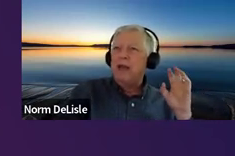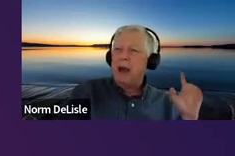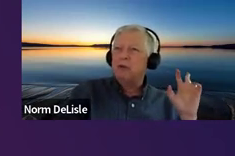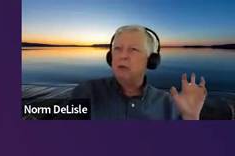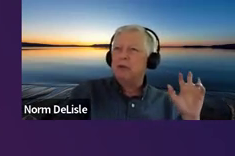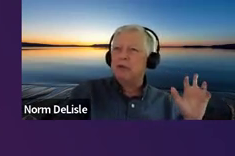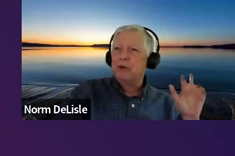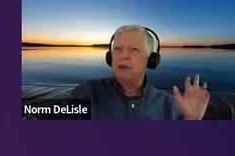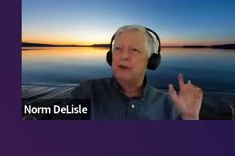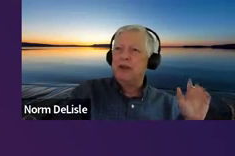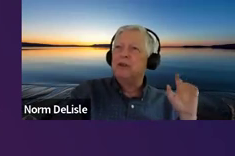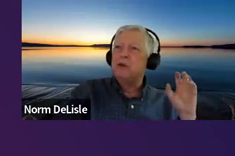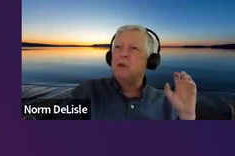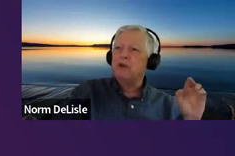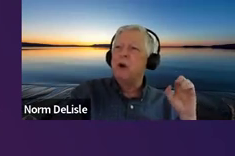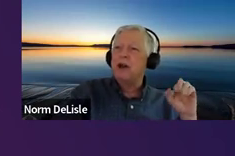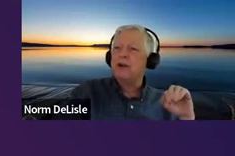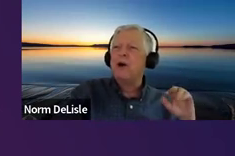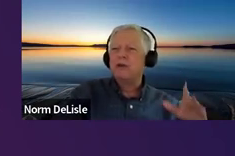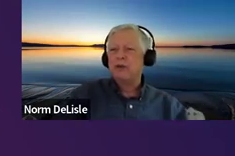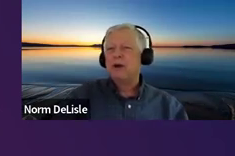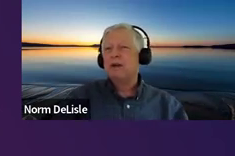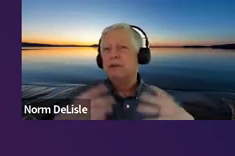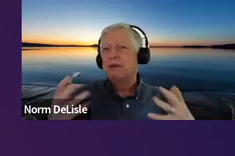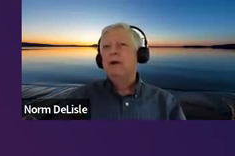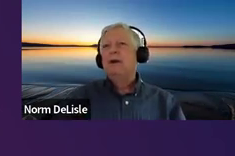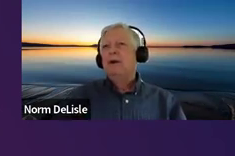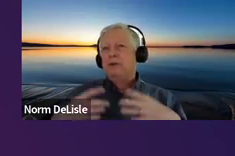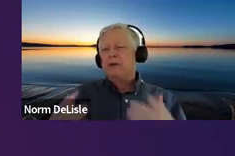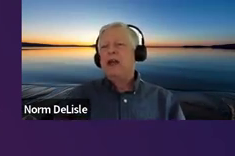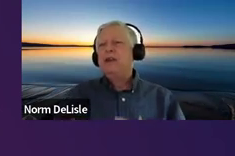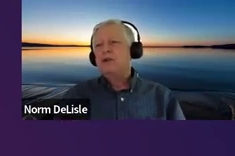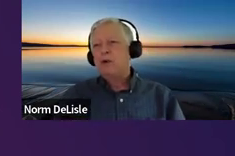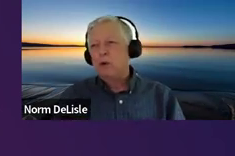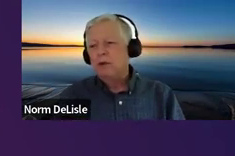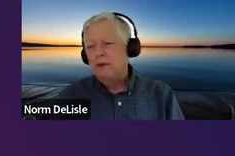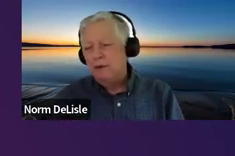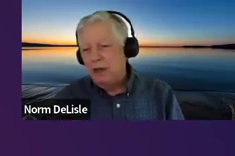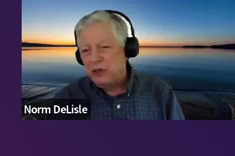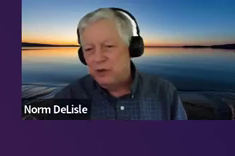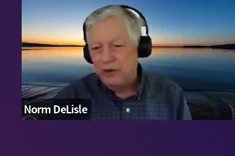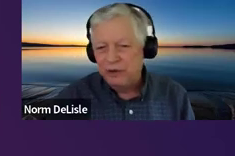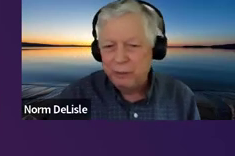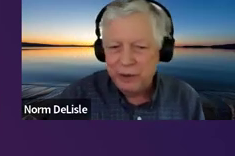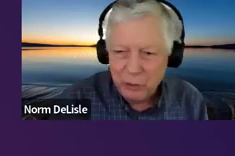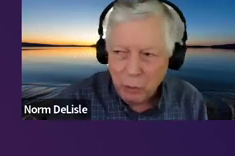organized to be absolutely certain that it tells you what you want to know. So you have to take